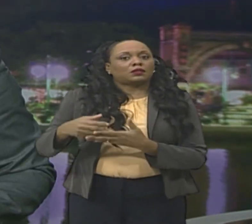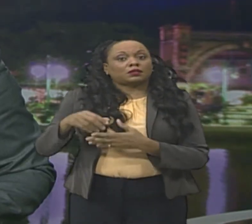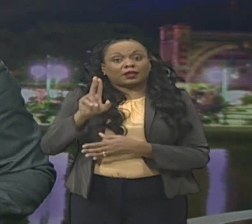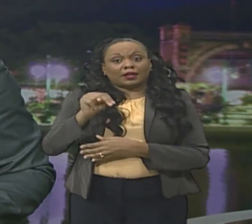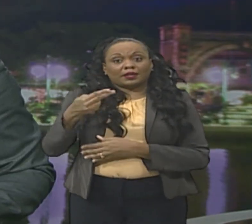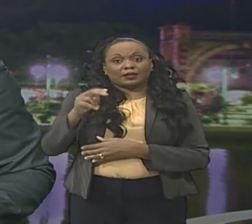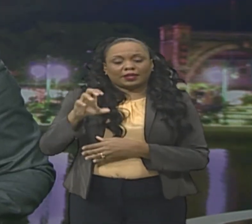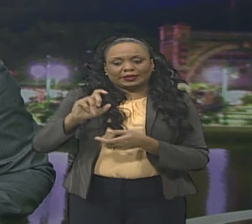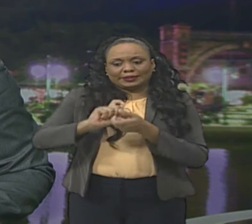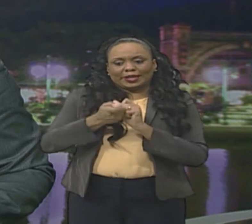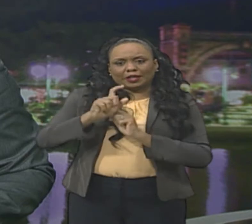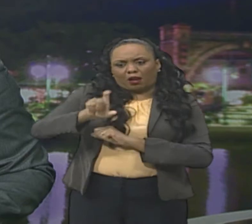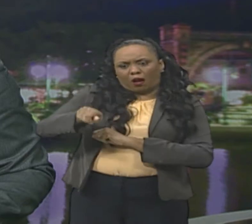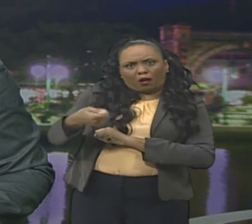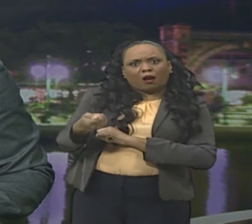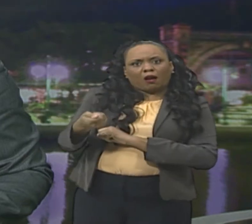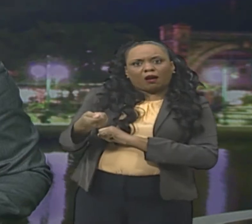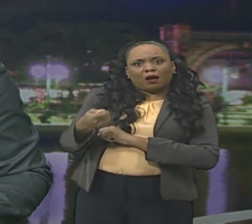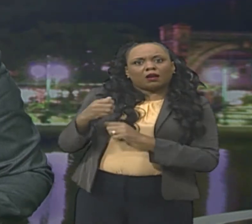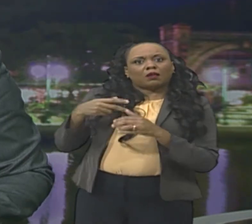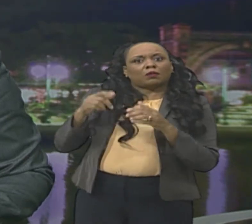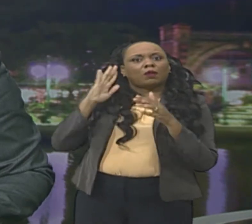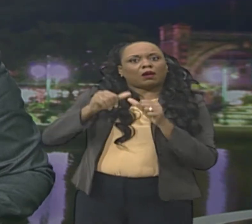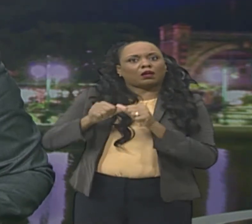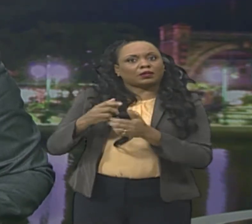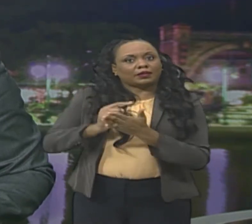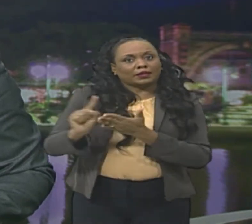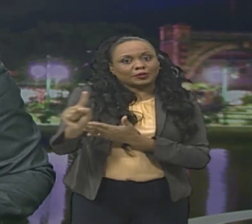and this program will continue next week.